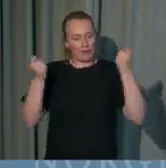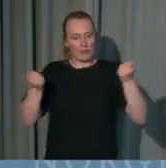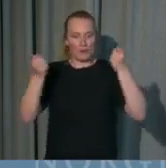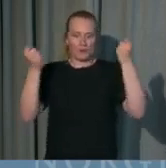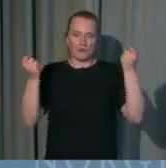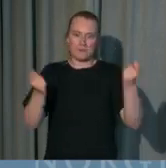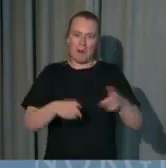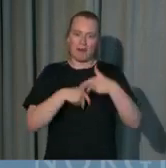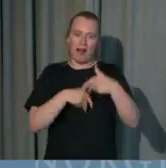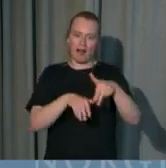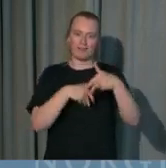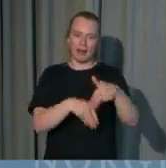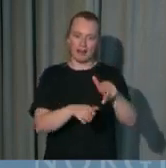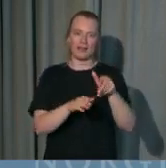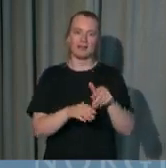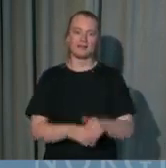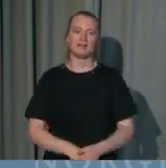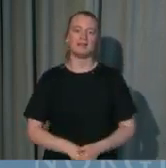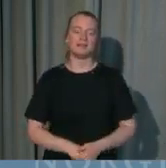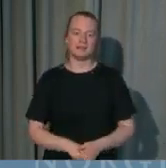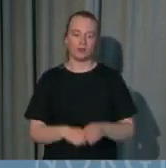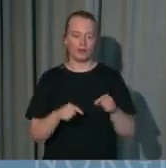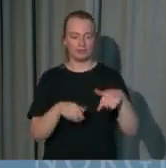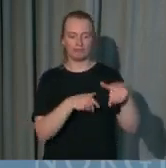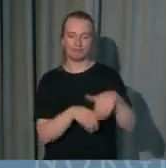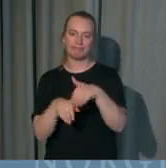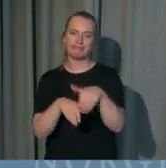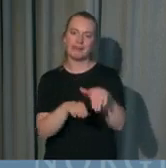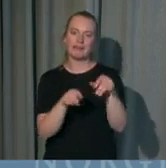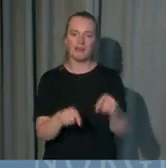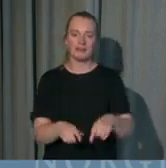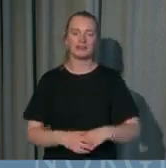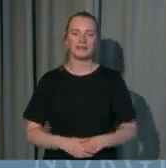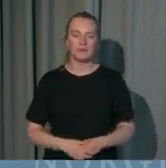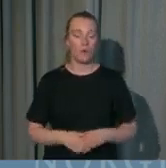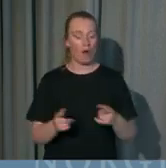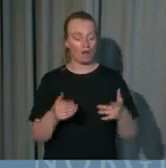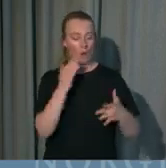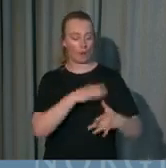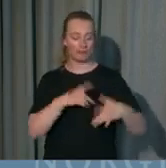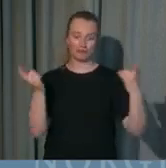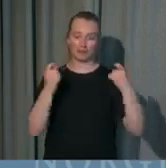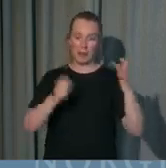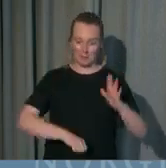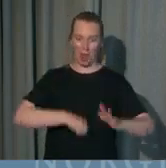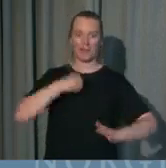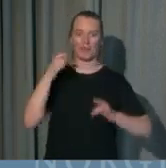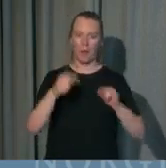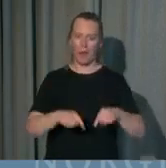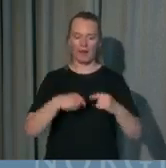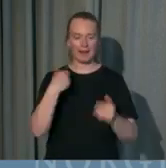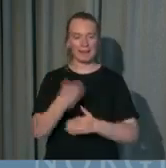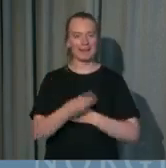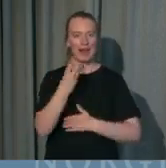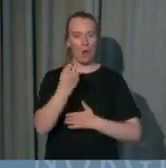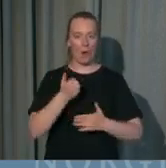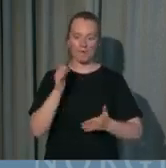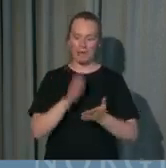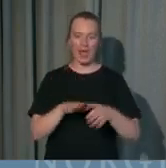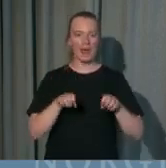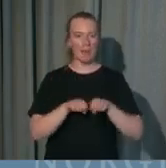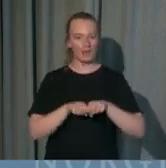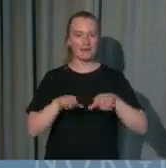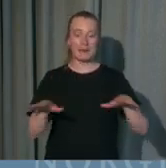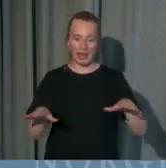enthusiastic parade through our streets of people celebrating Pride after 3 years of pandemics and other